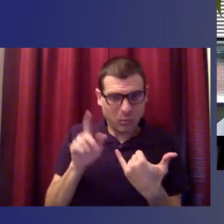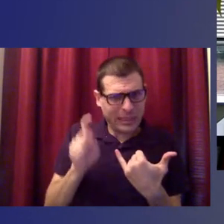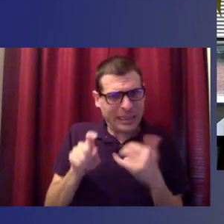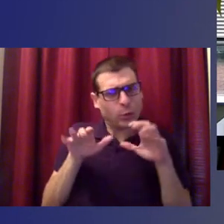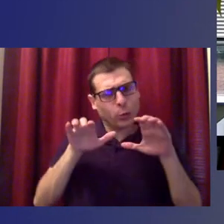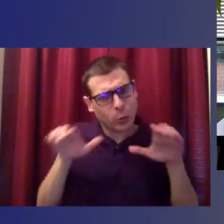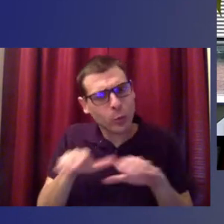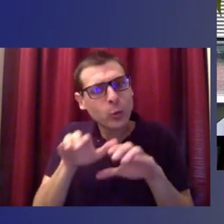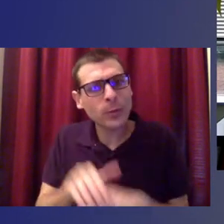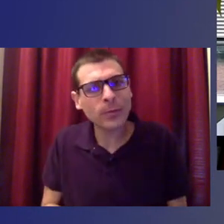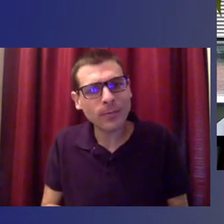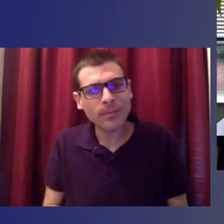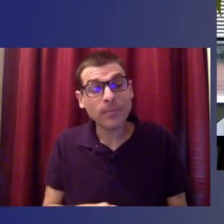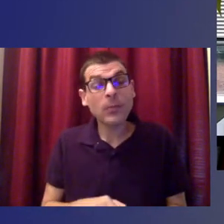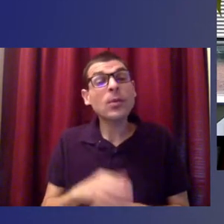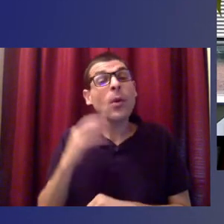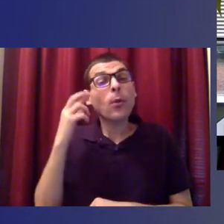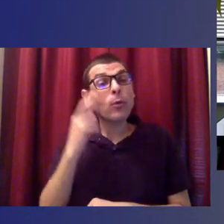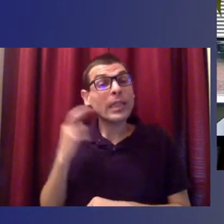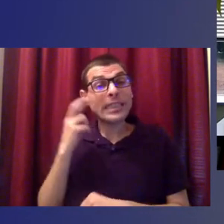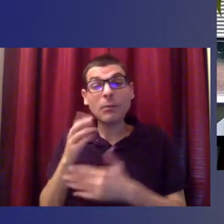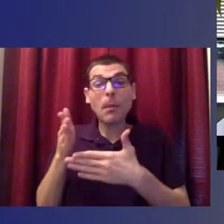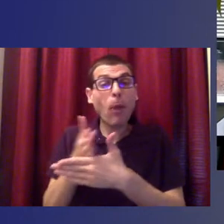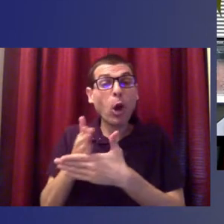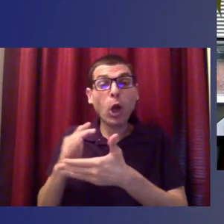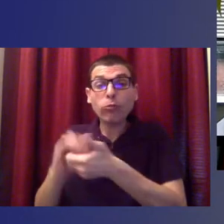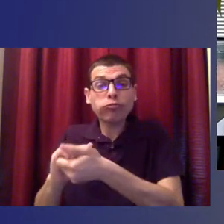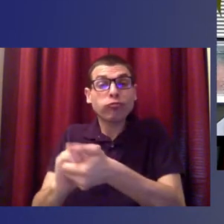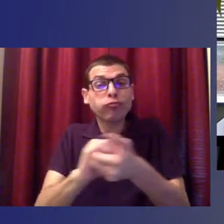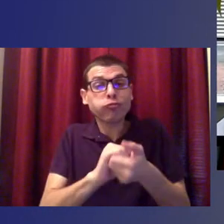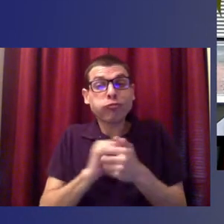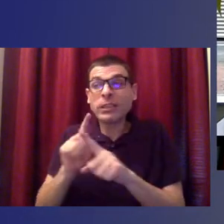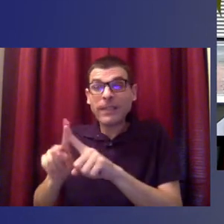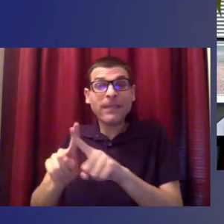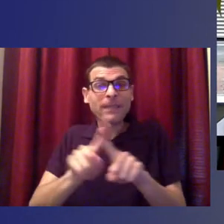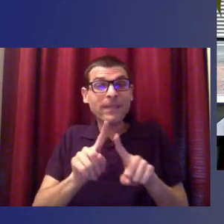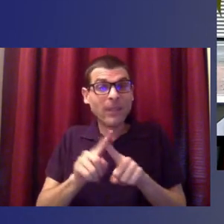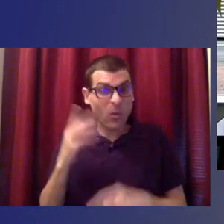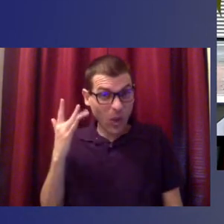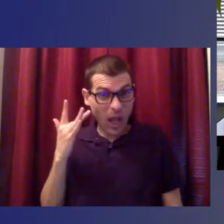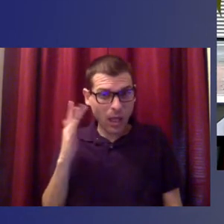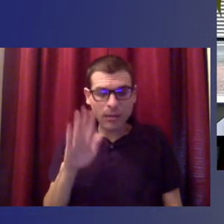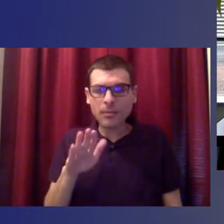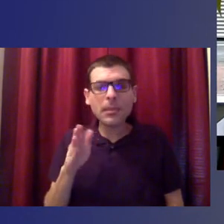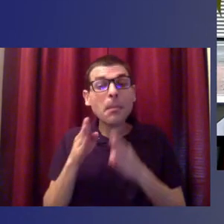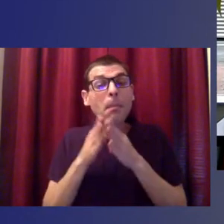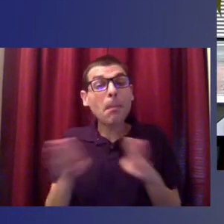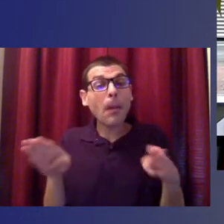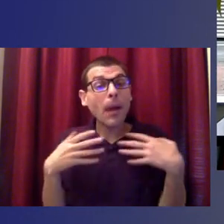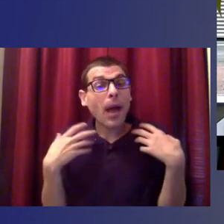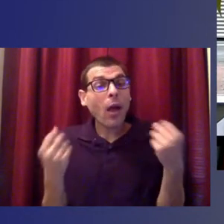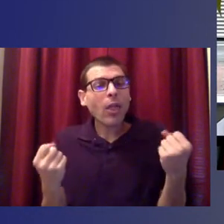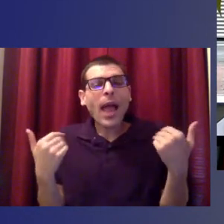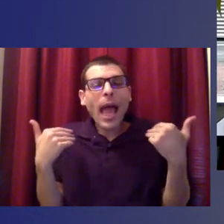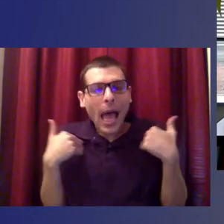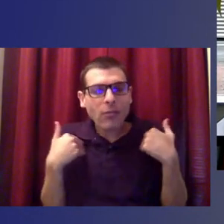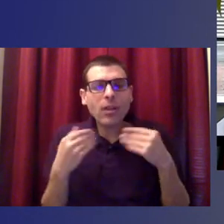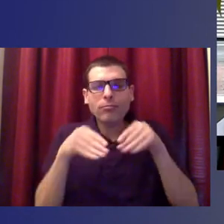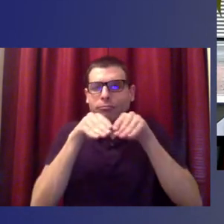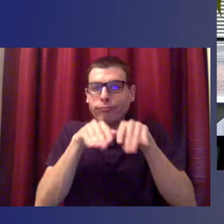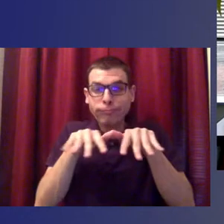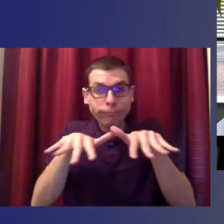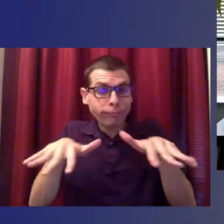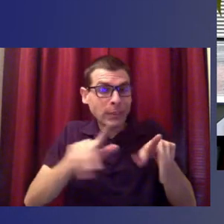just, you know, it's not just one answer. There's a whole approach, and we really need to involve community in that